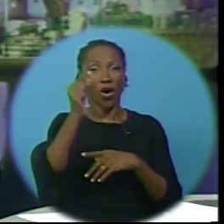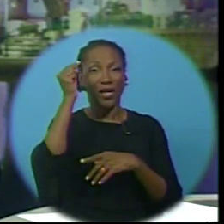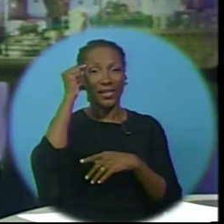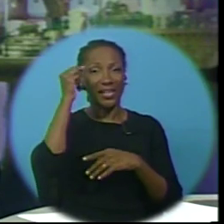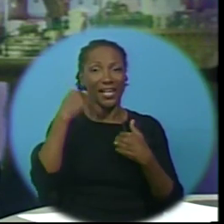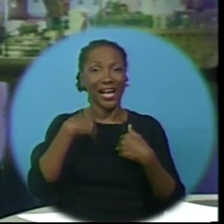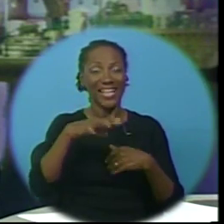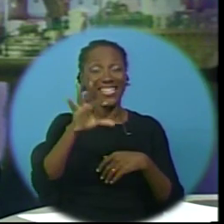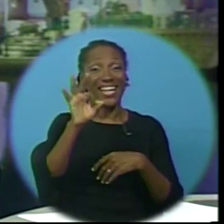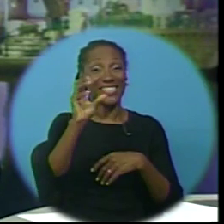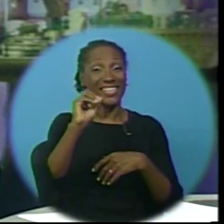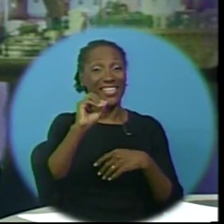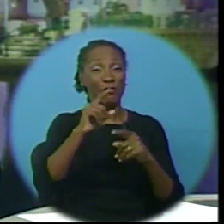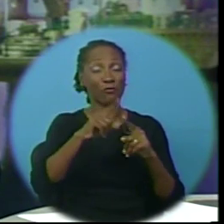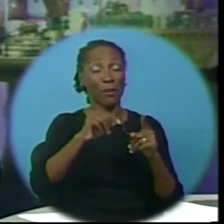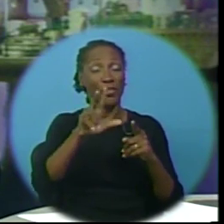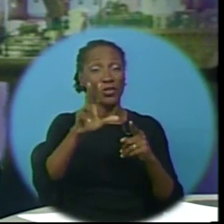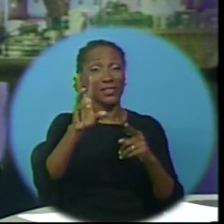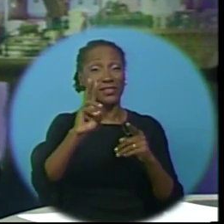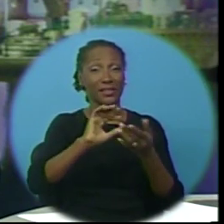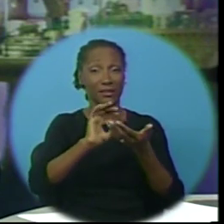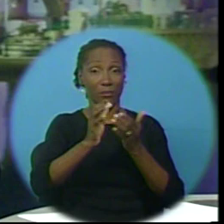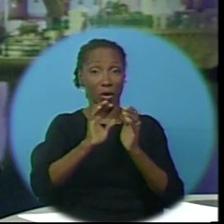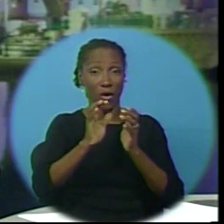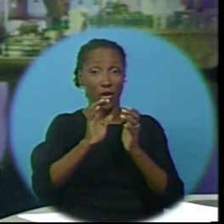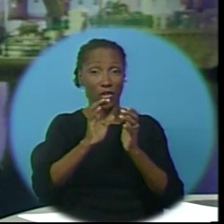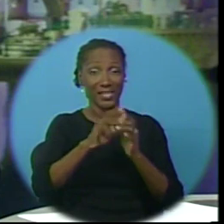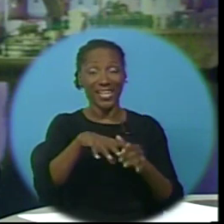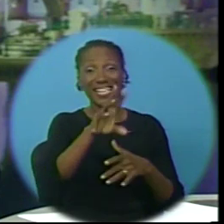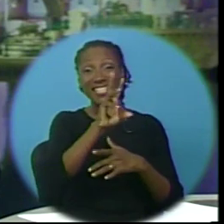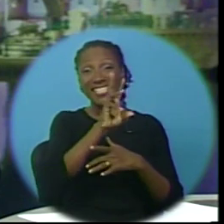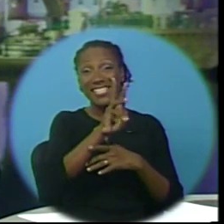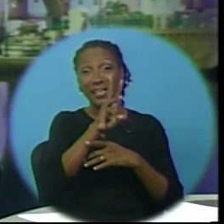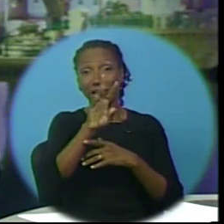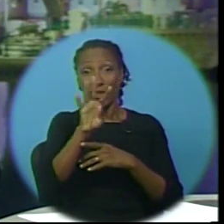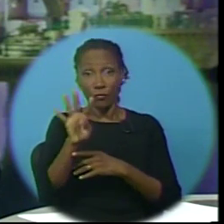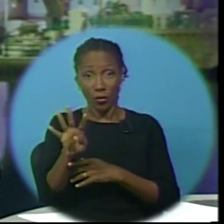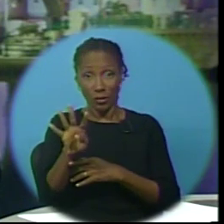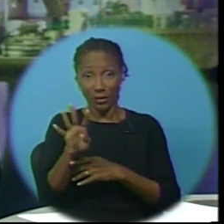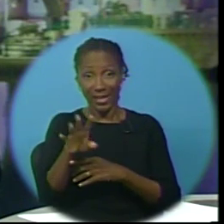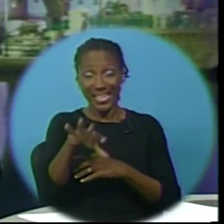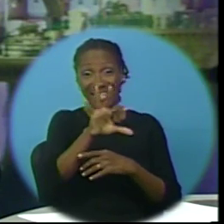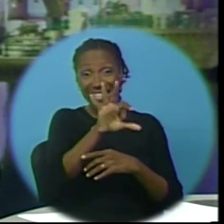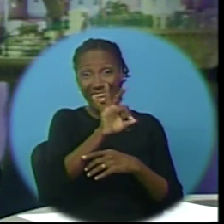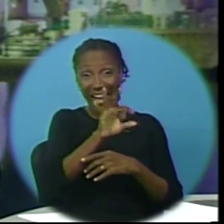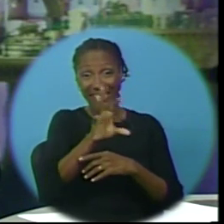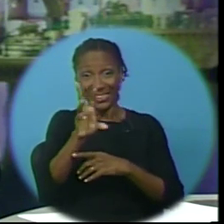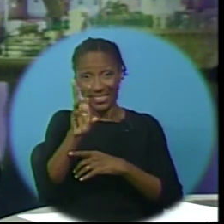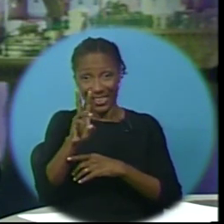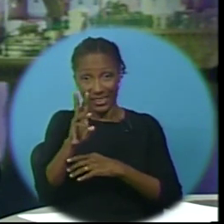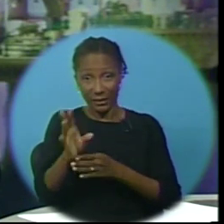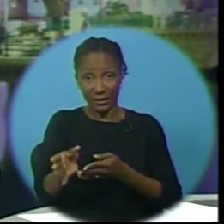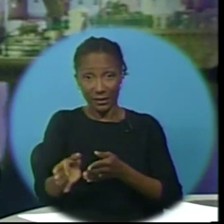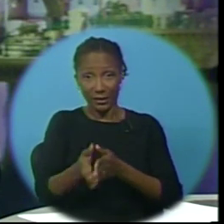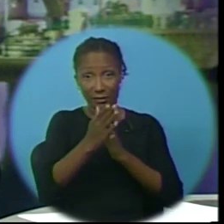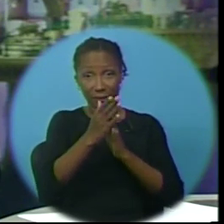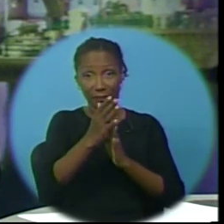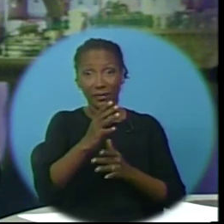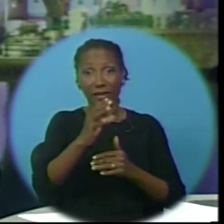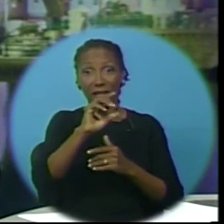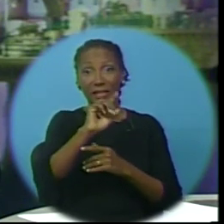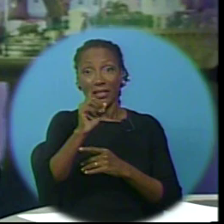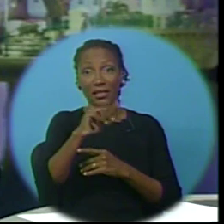90 from just 36 balls, inclusive of 6 fours and 9 sixes. Now, sent into bat earlier, the Zooks were restricted